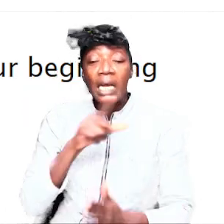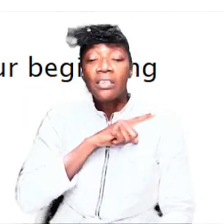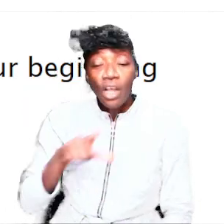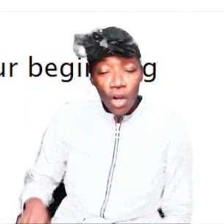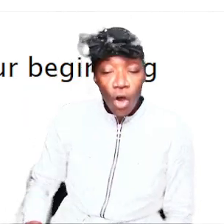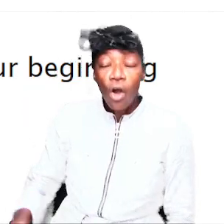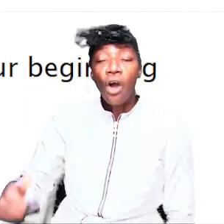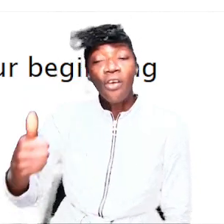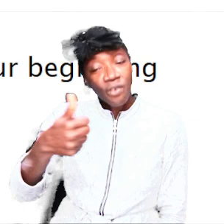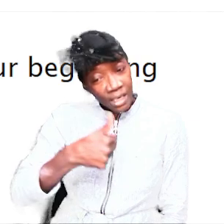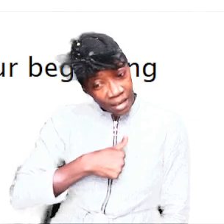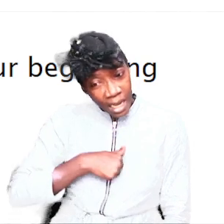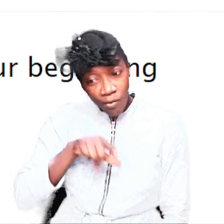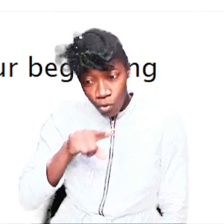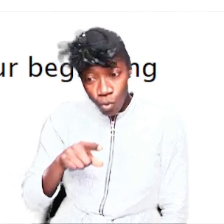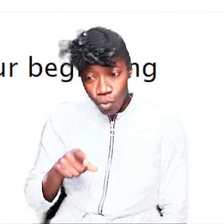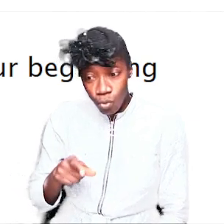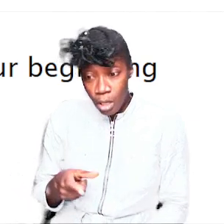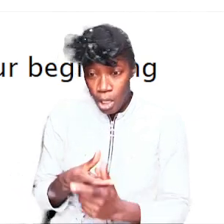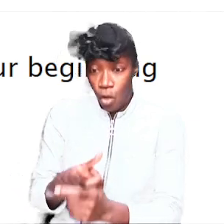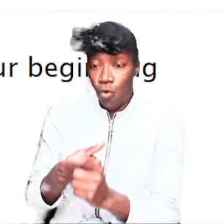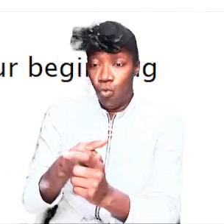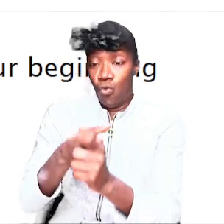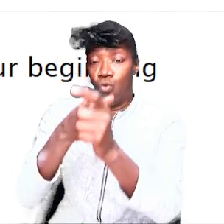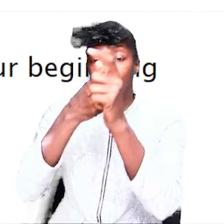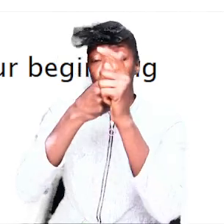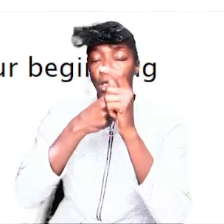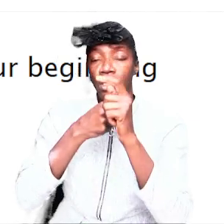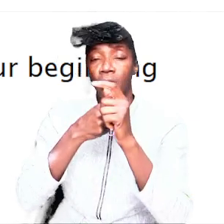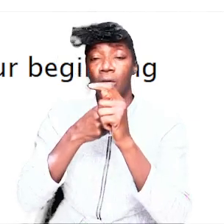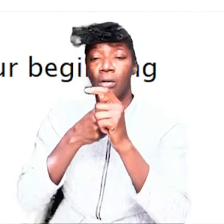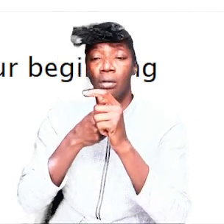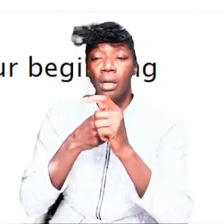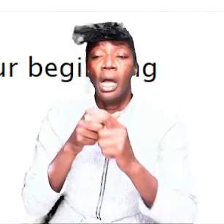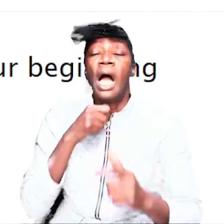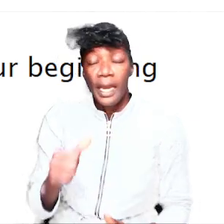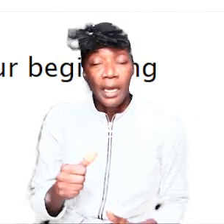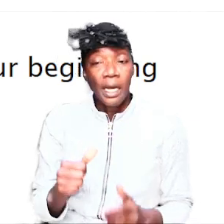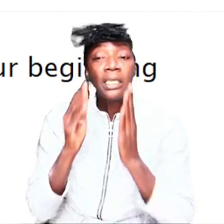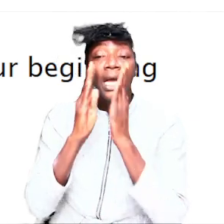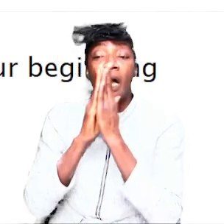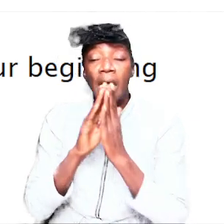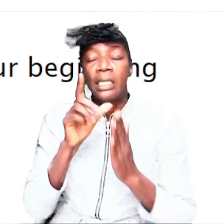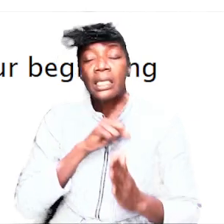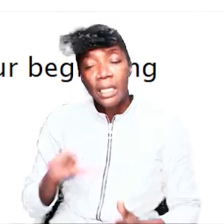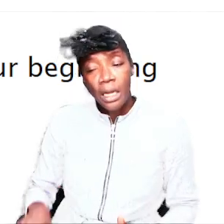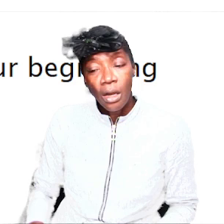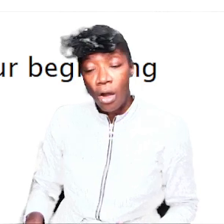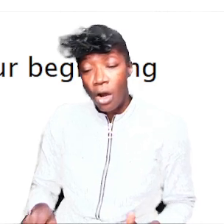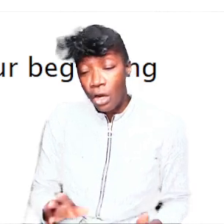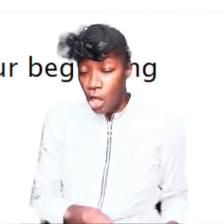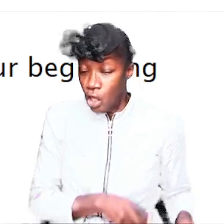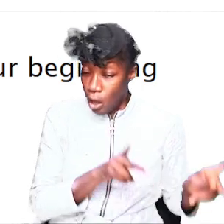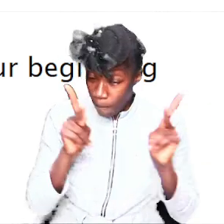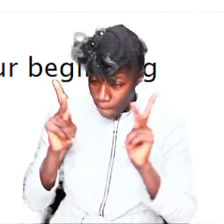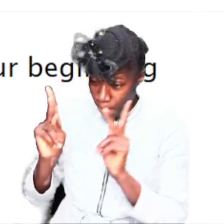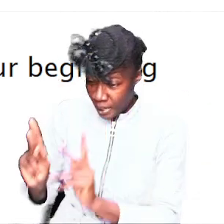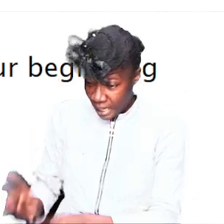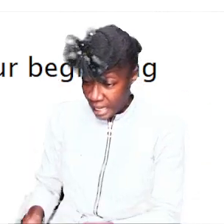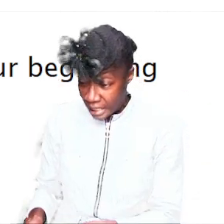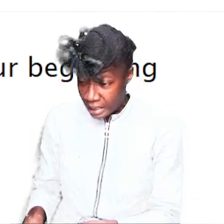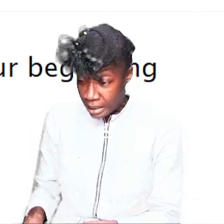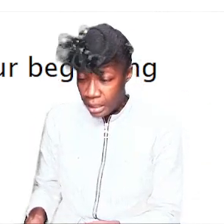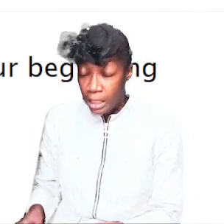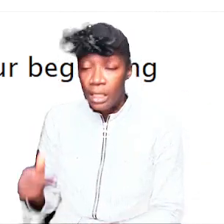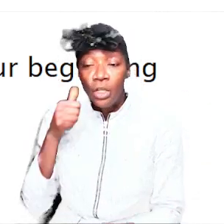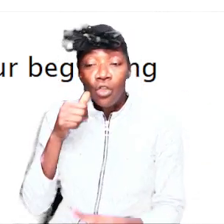But let us not rush into the thing without inquiring of the Lord. So if you're planning to get married, I don't know why I reach